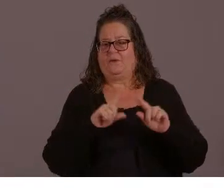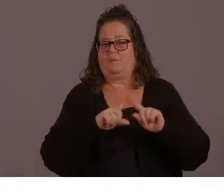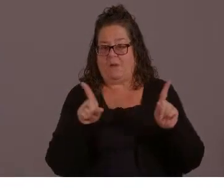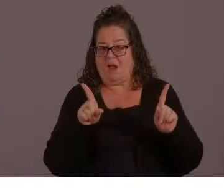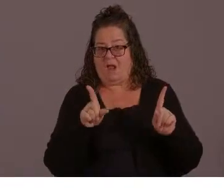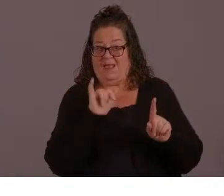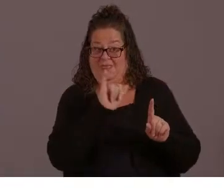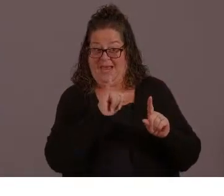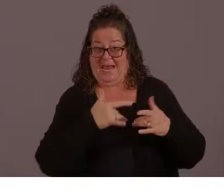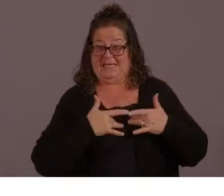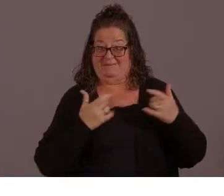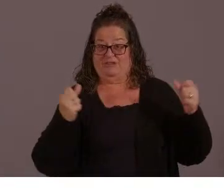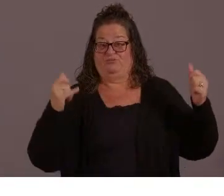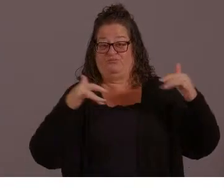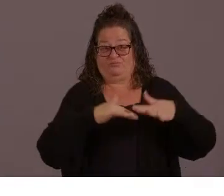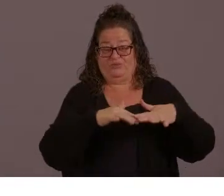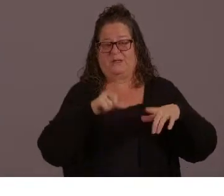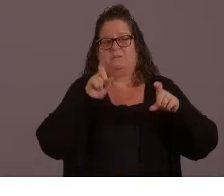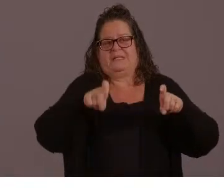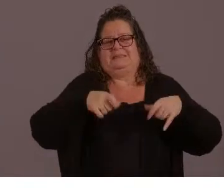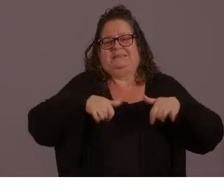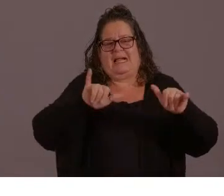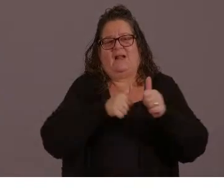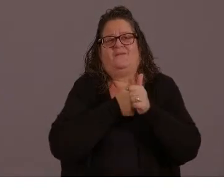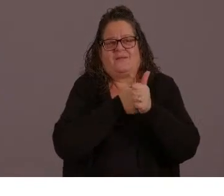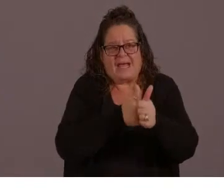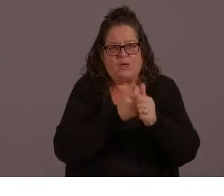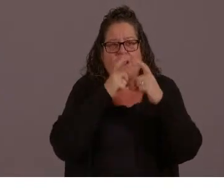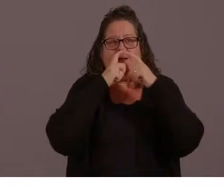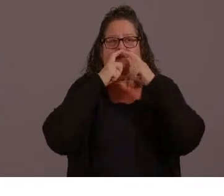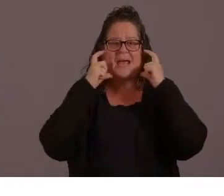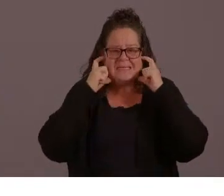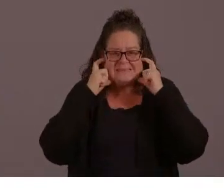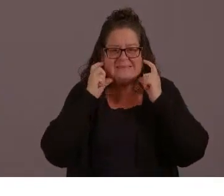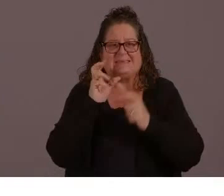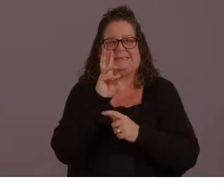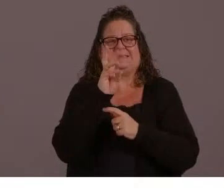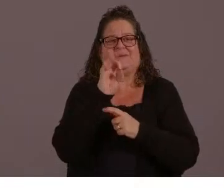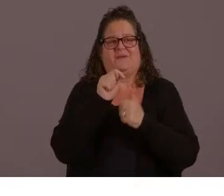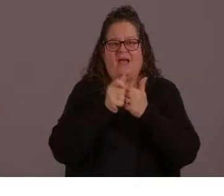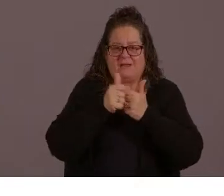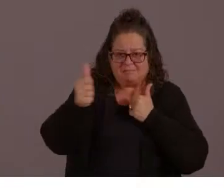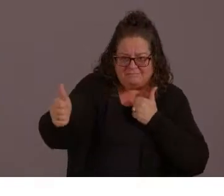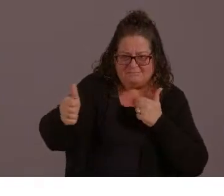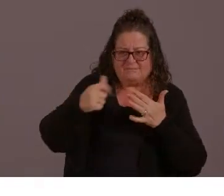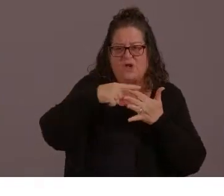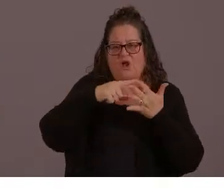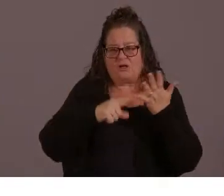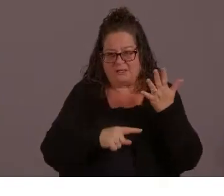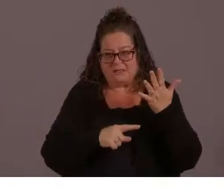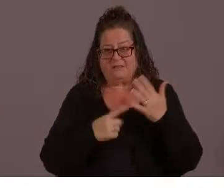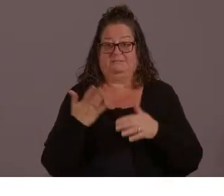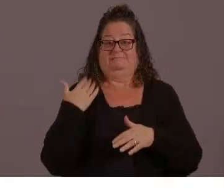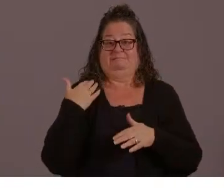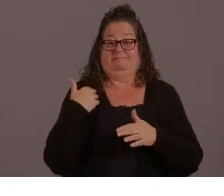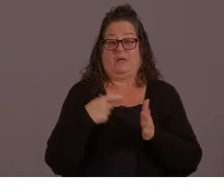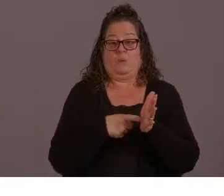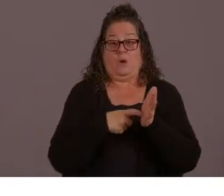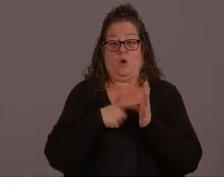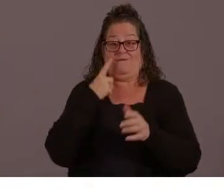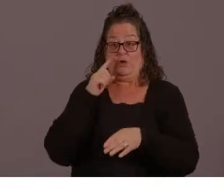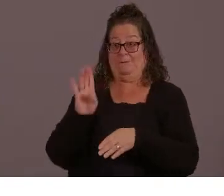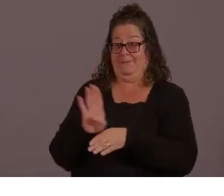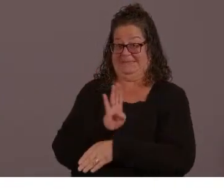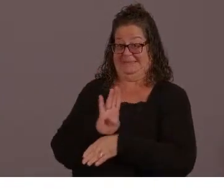business requirements that we had for those businesses that had been paused will transition from requirements